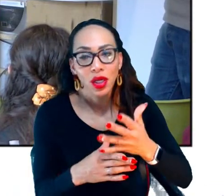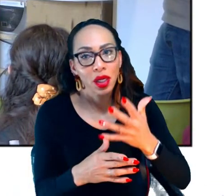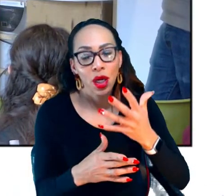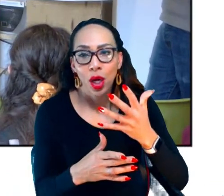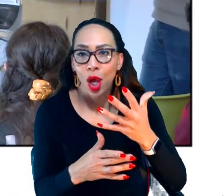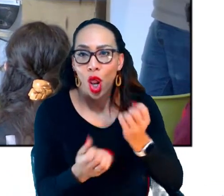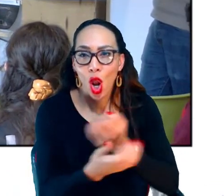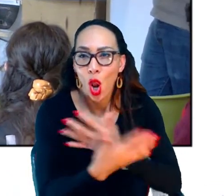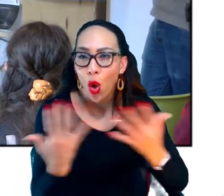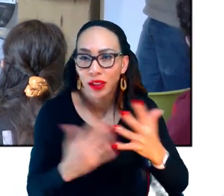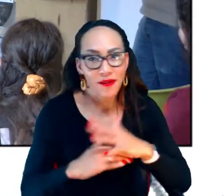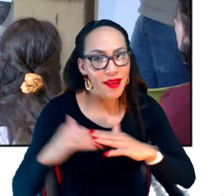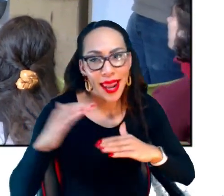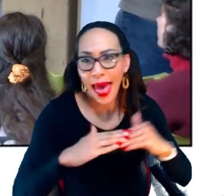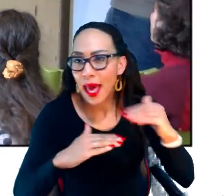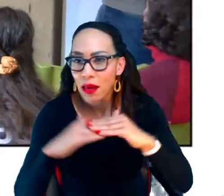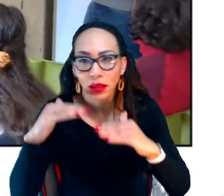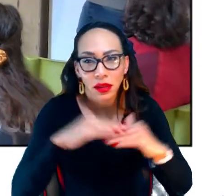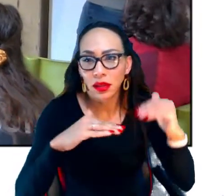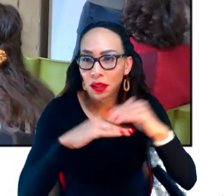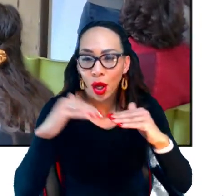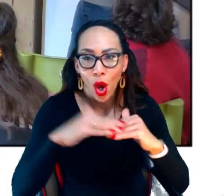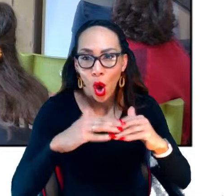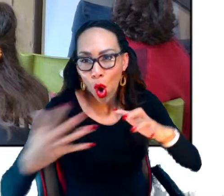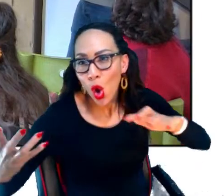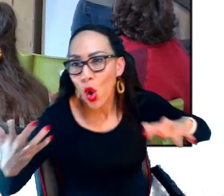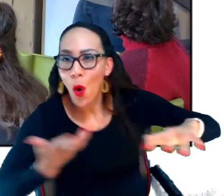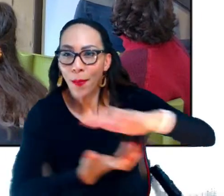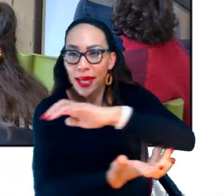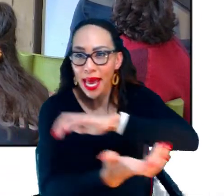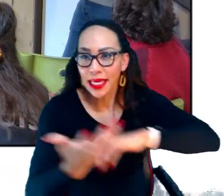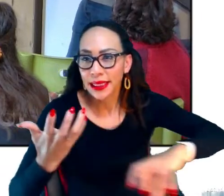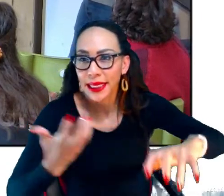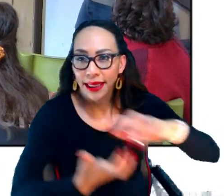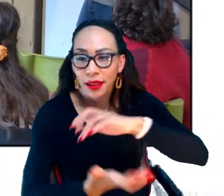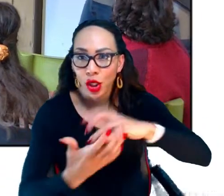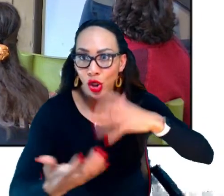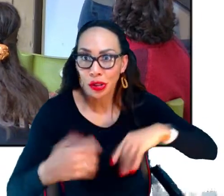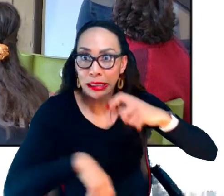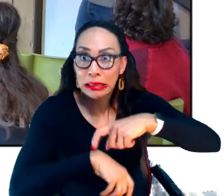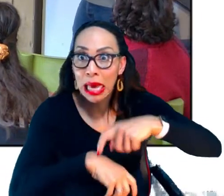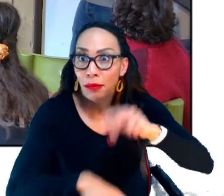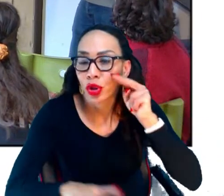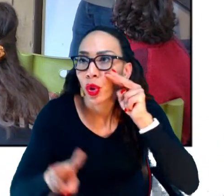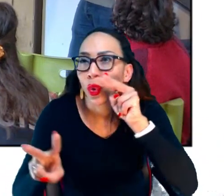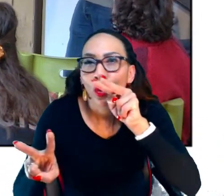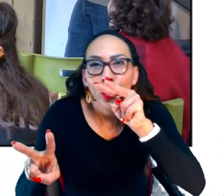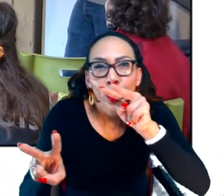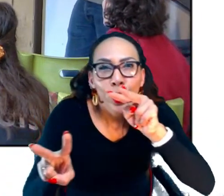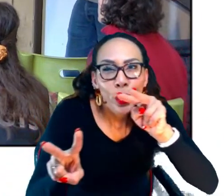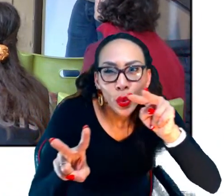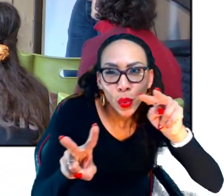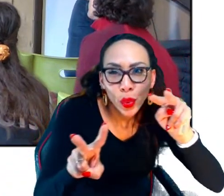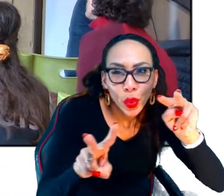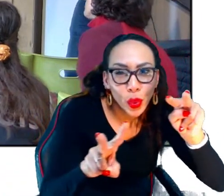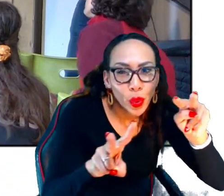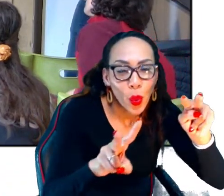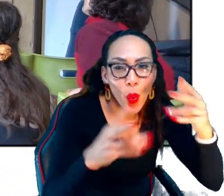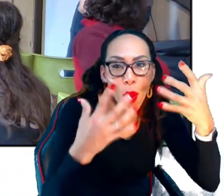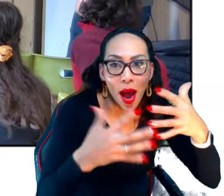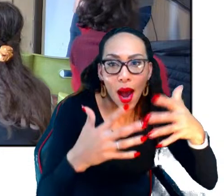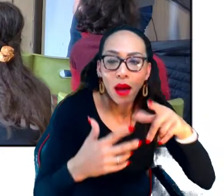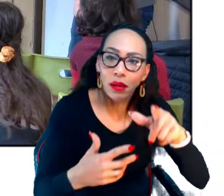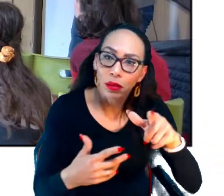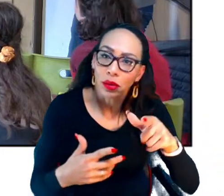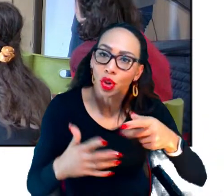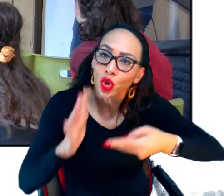and complications, and it takes a lot of work to see what's going on. I wonder if you could talk about that, and is that a deliberate shift, or is that